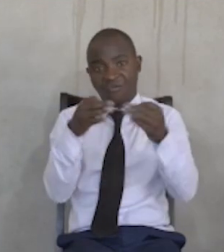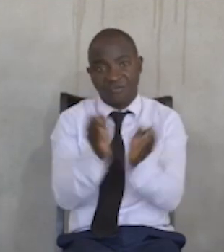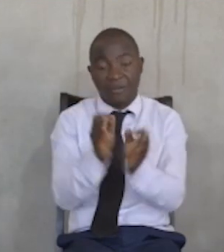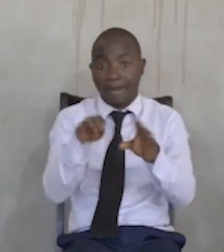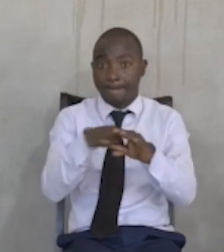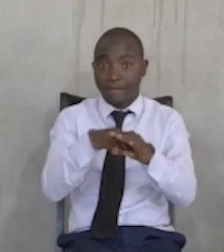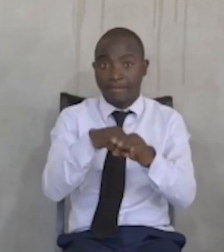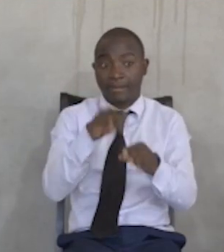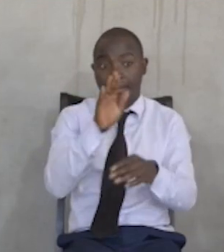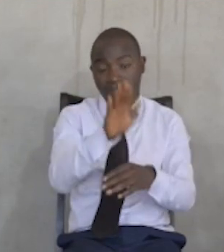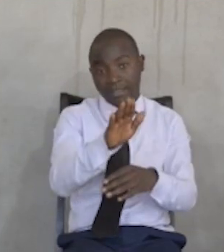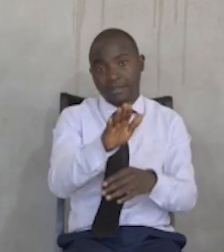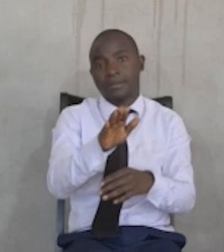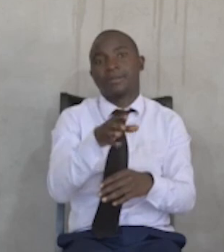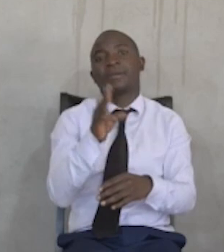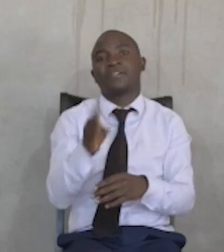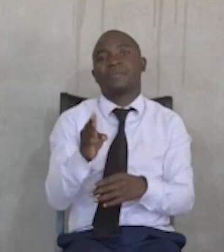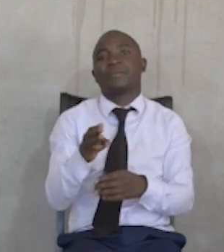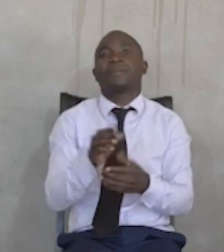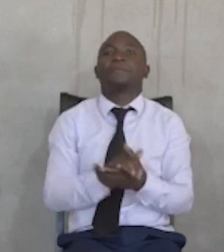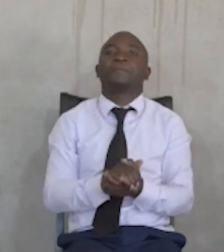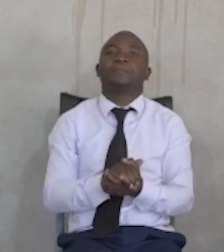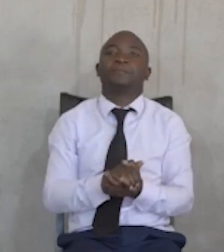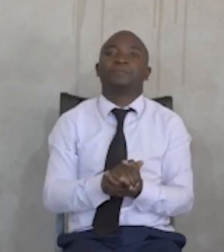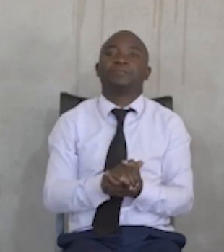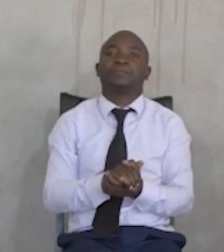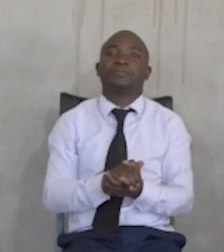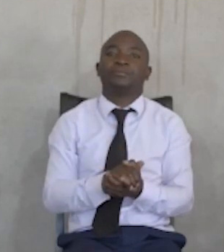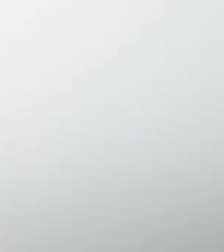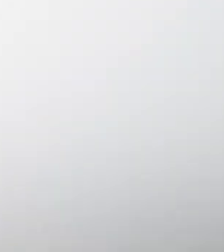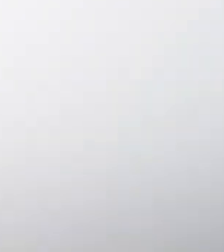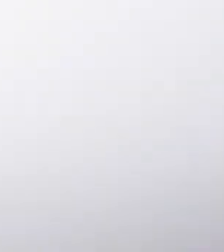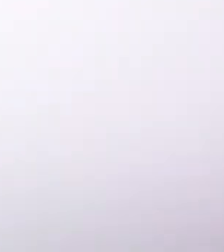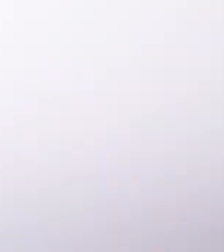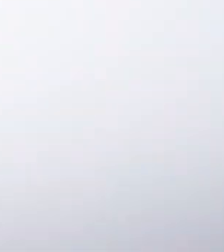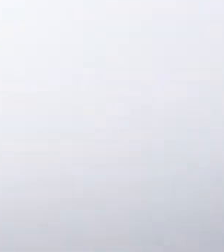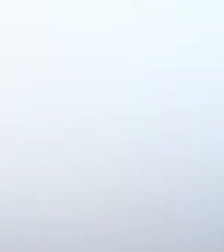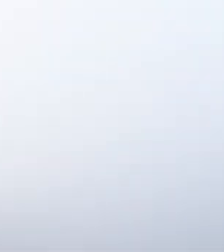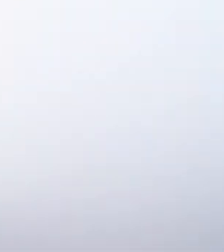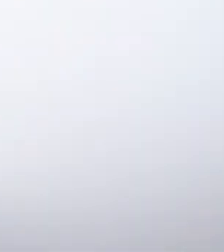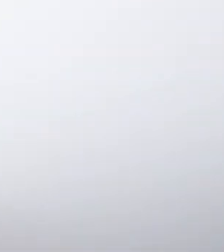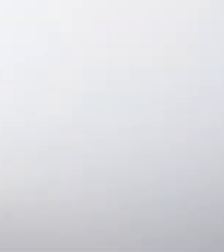who has got a genetic problem. May the good Lord bless you.